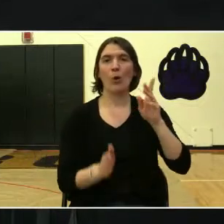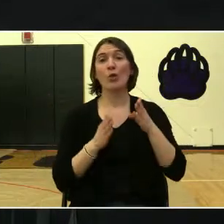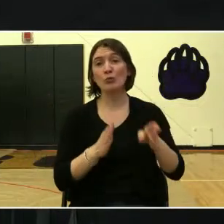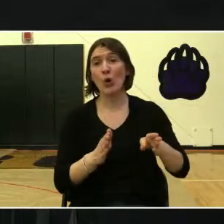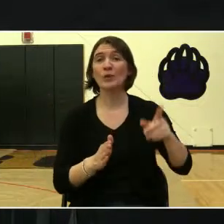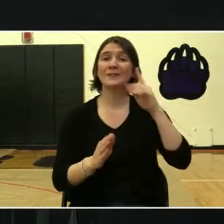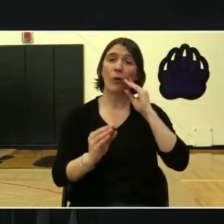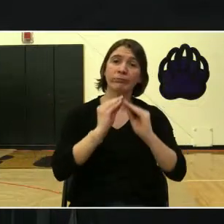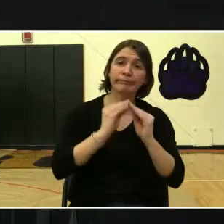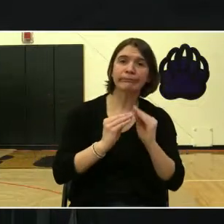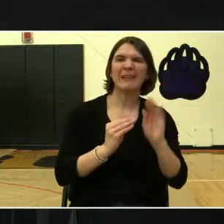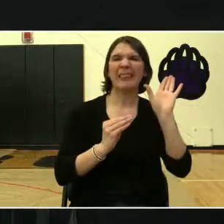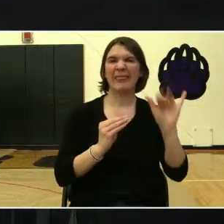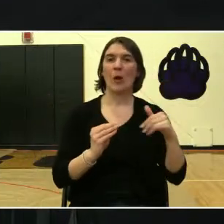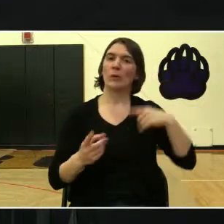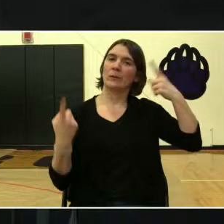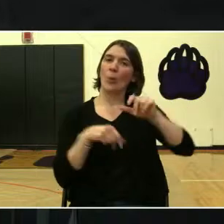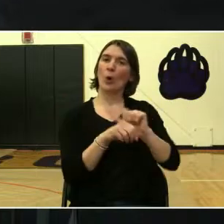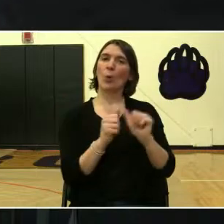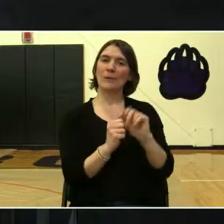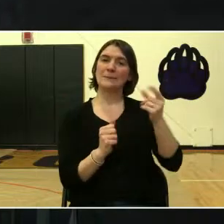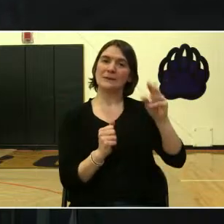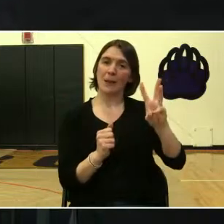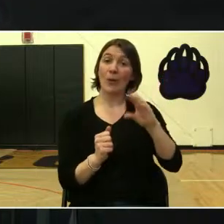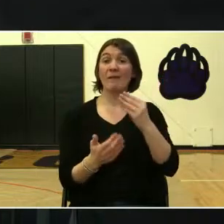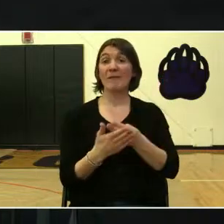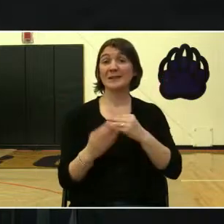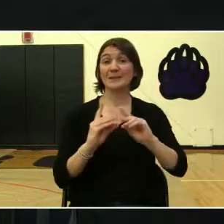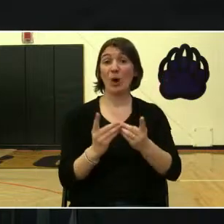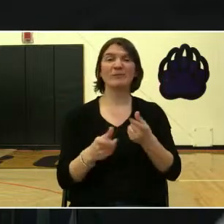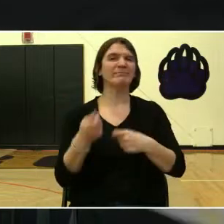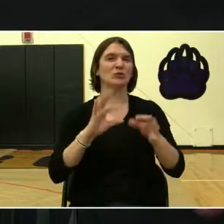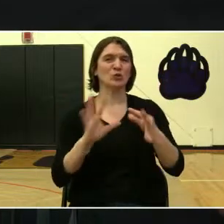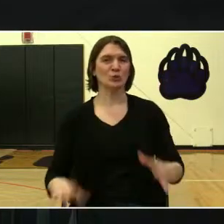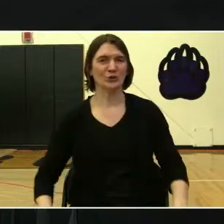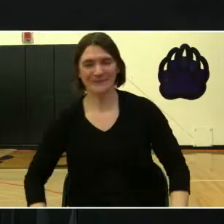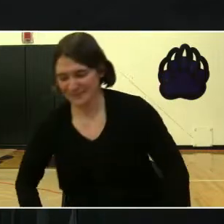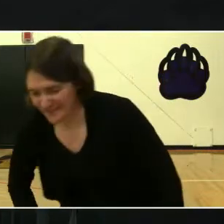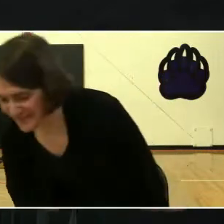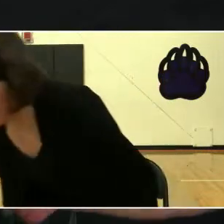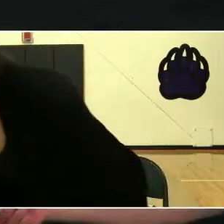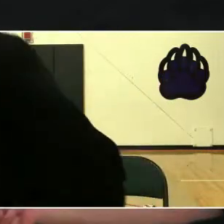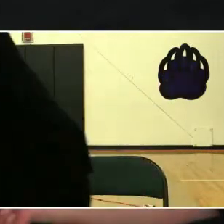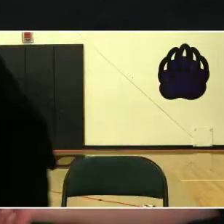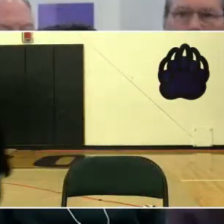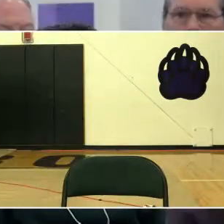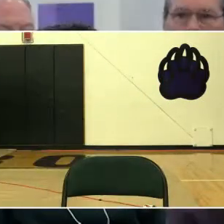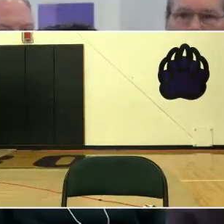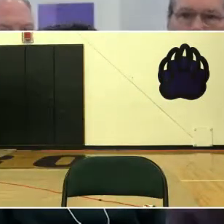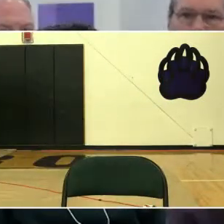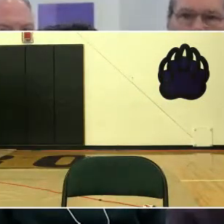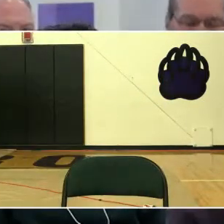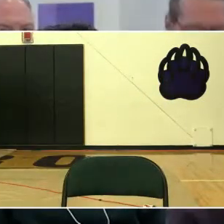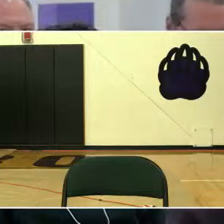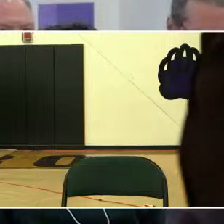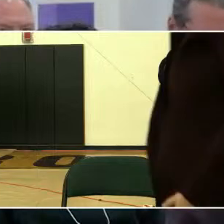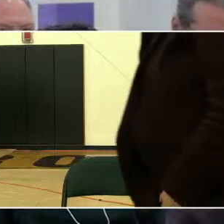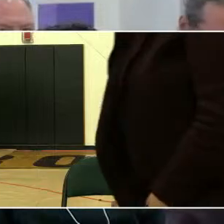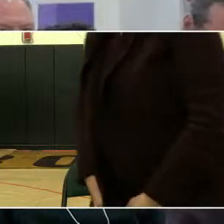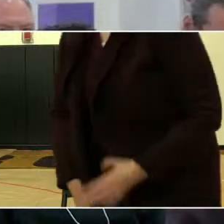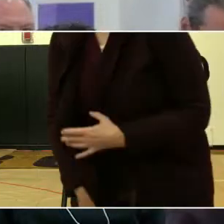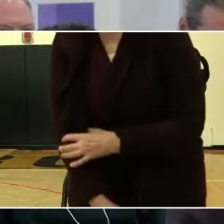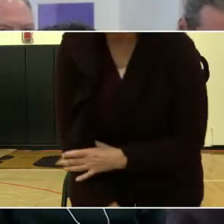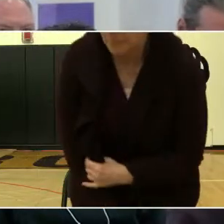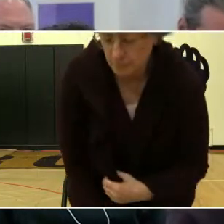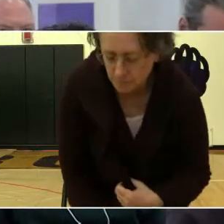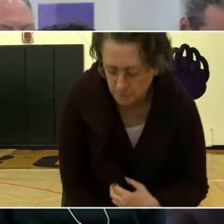in conjunction with select board and finance department perfectly thank you and I guess um one last clarifying